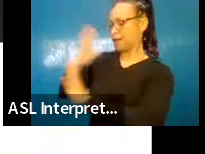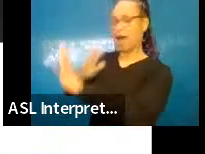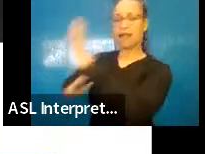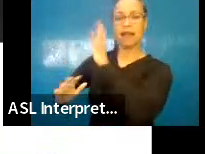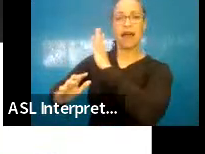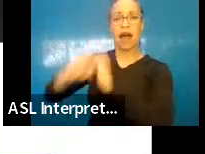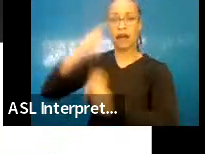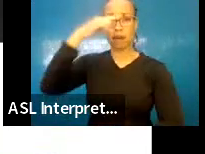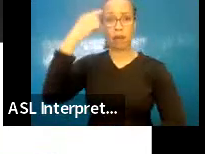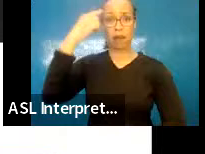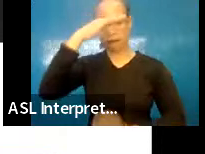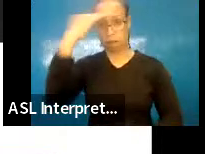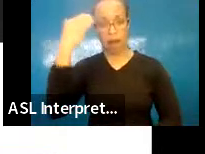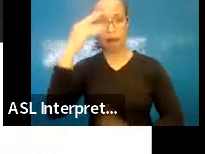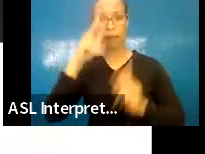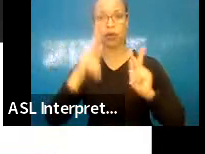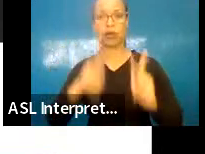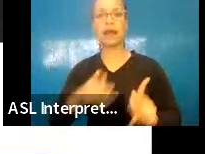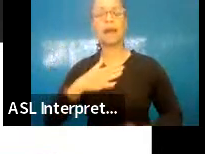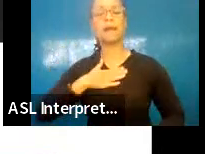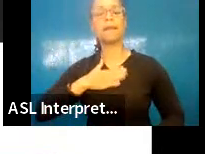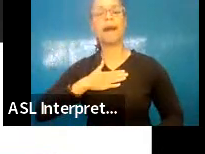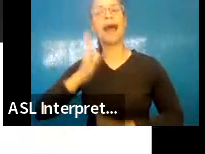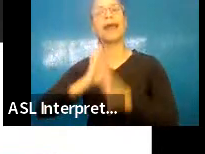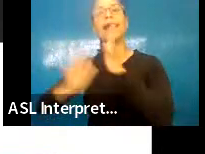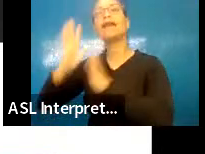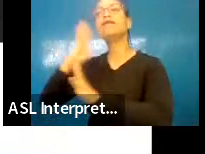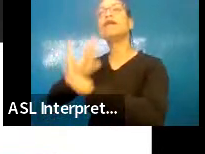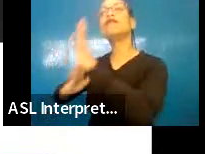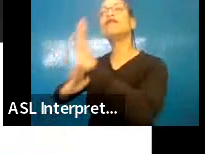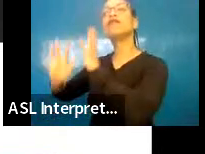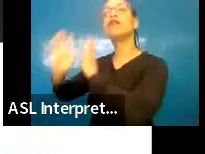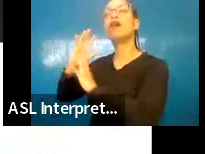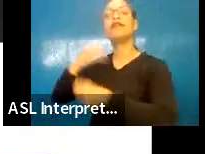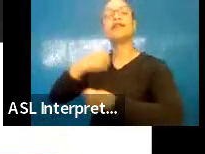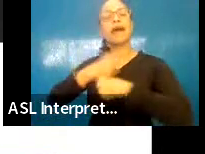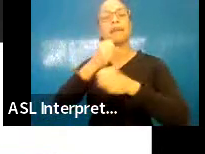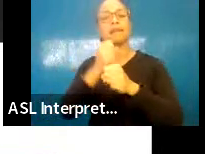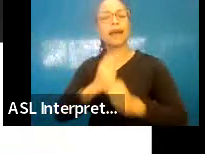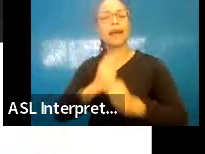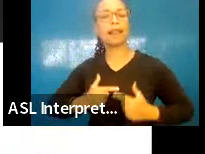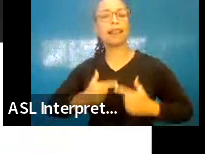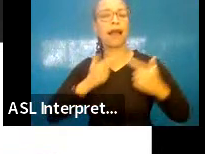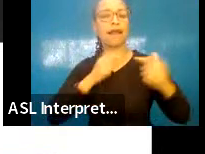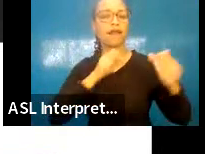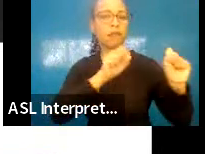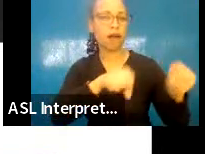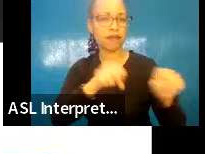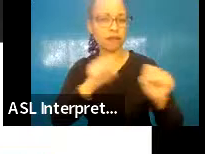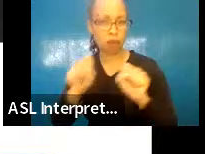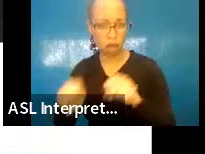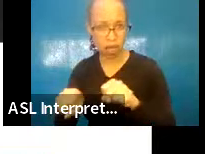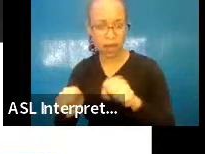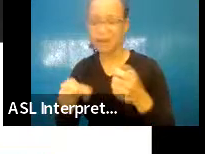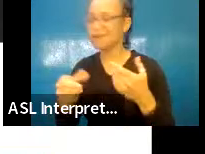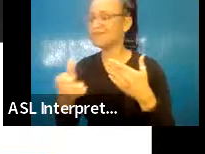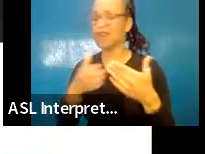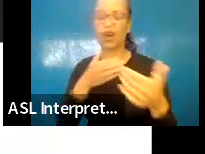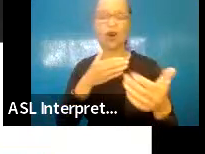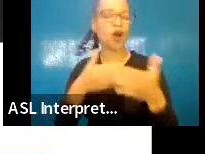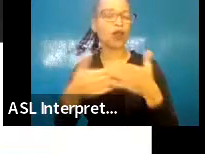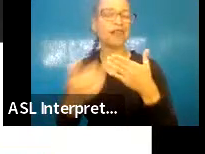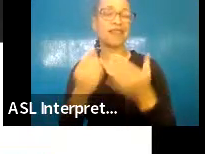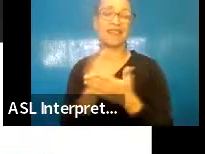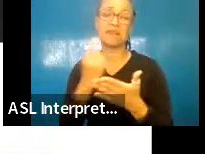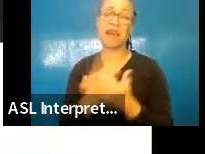think about all of my ancestors who made life possible wherever they were, despite some really